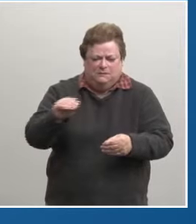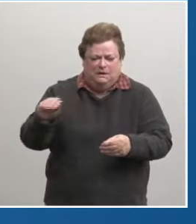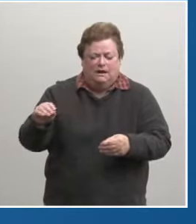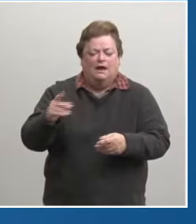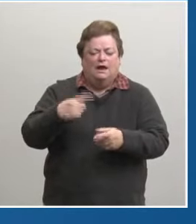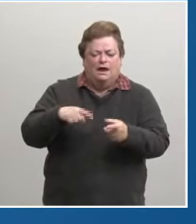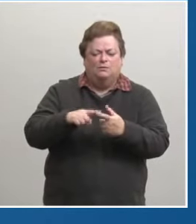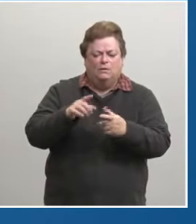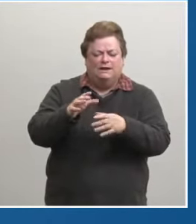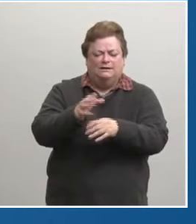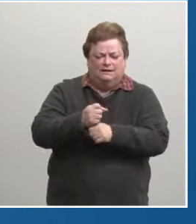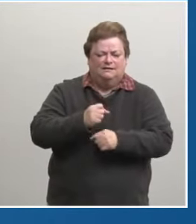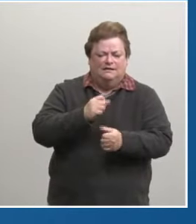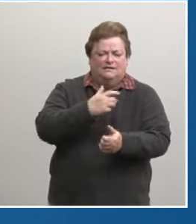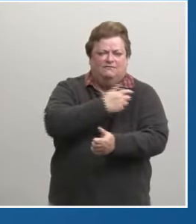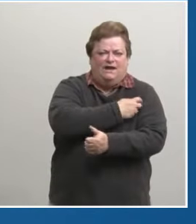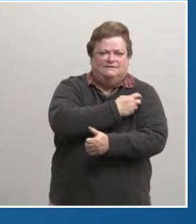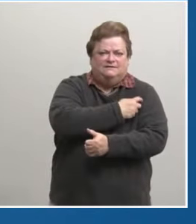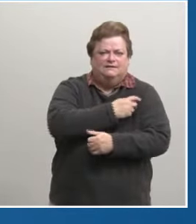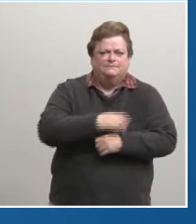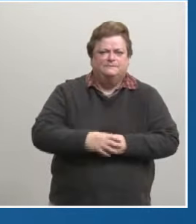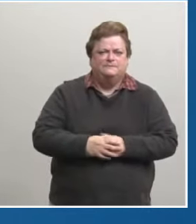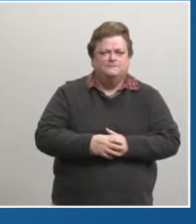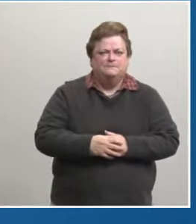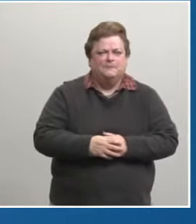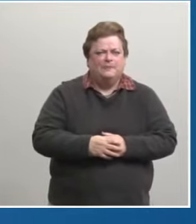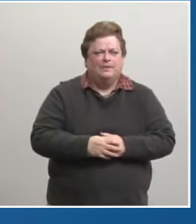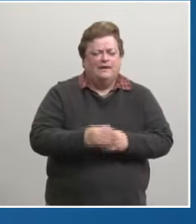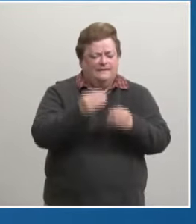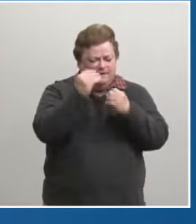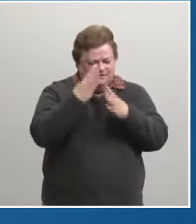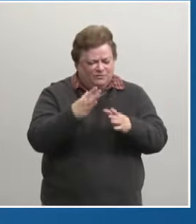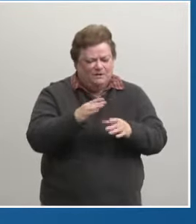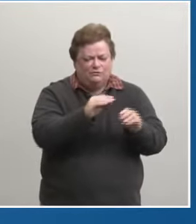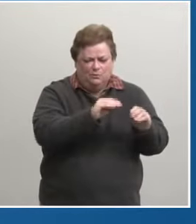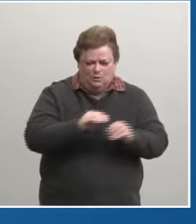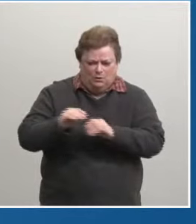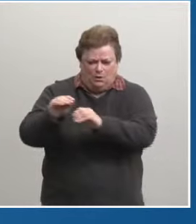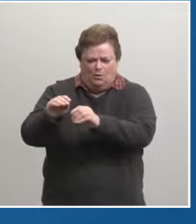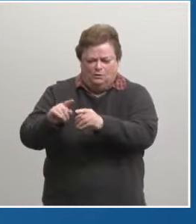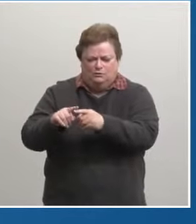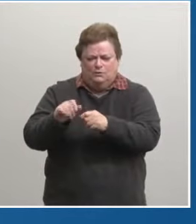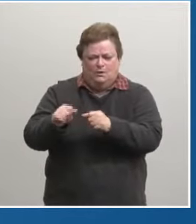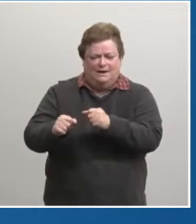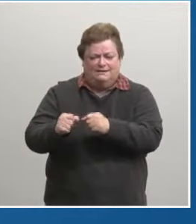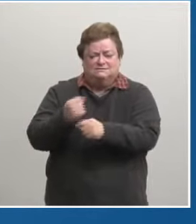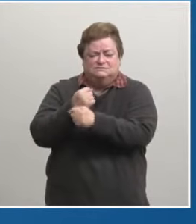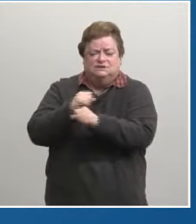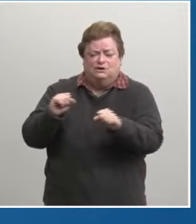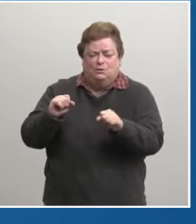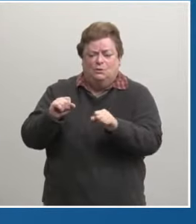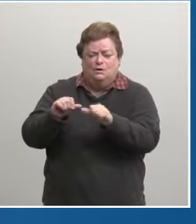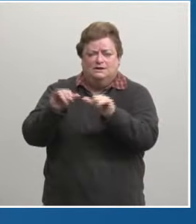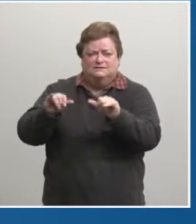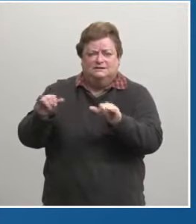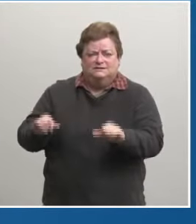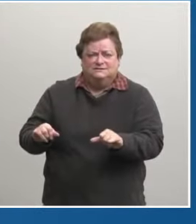a vaccine. The information goes into a secure system and is